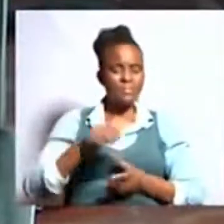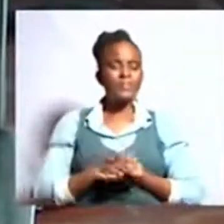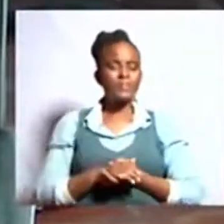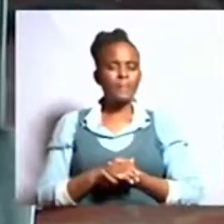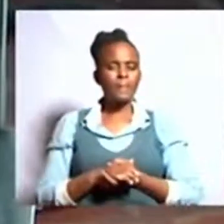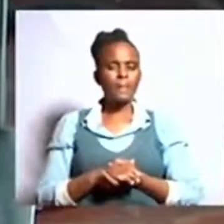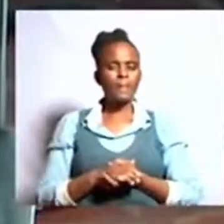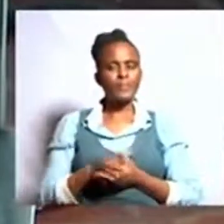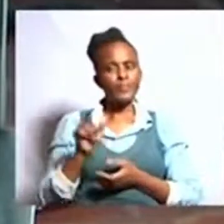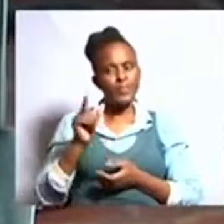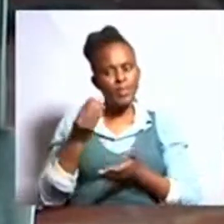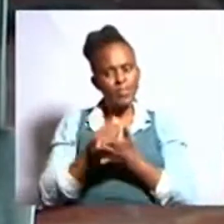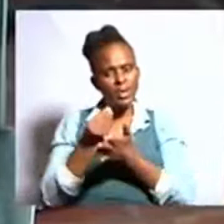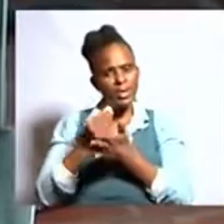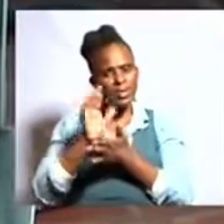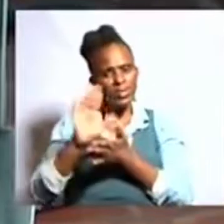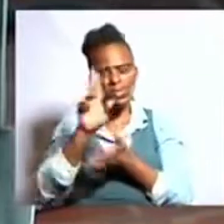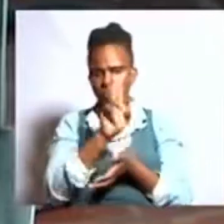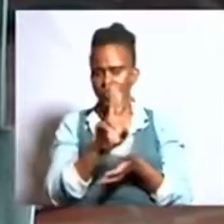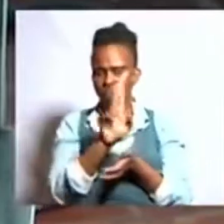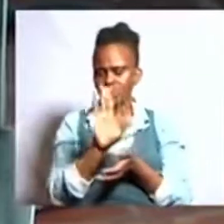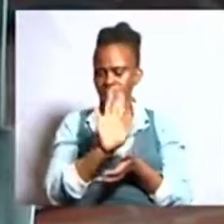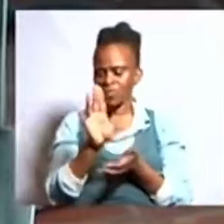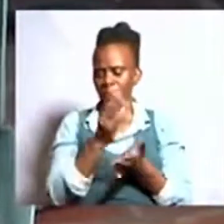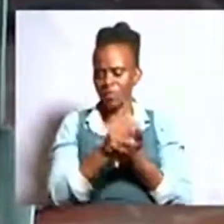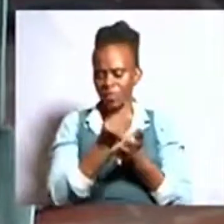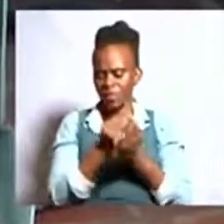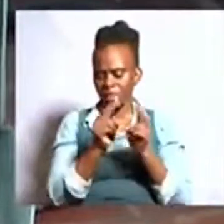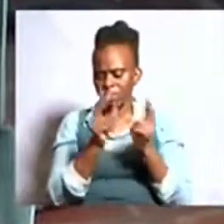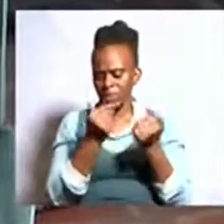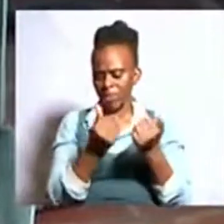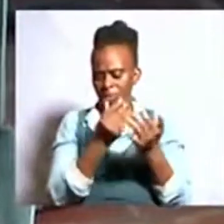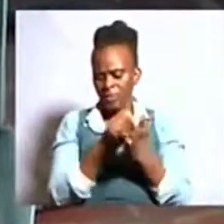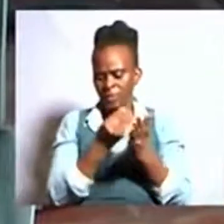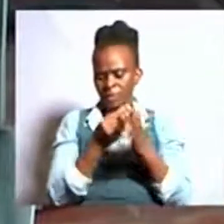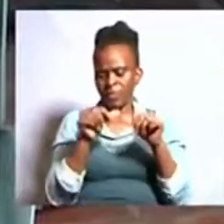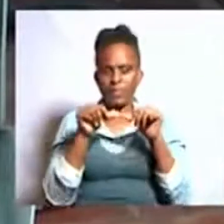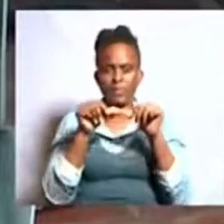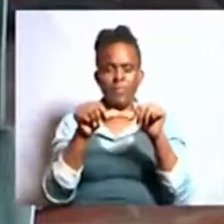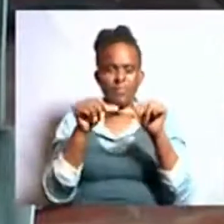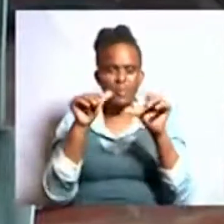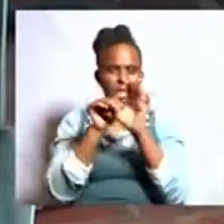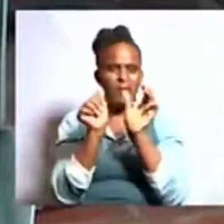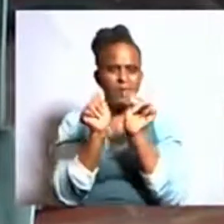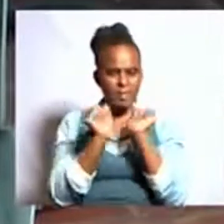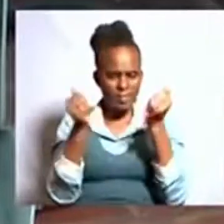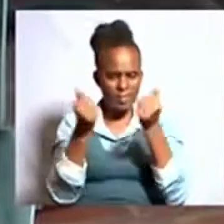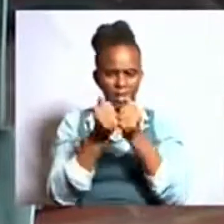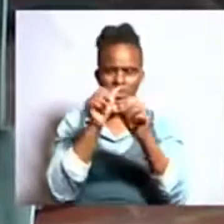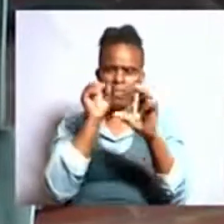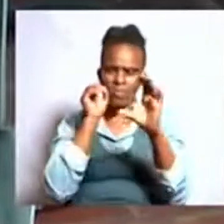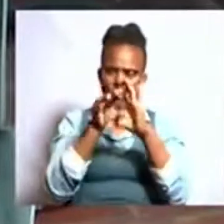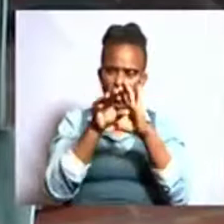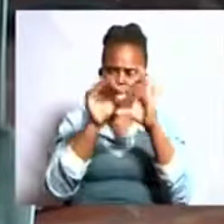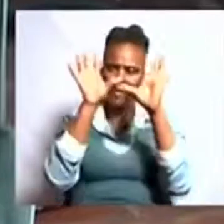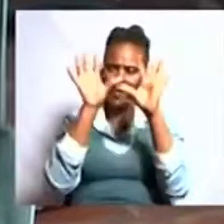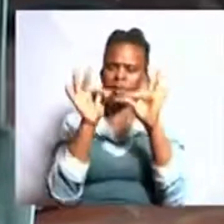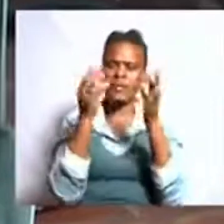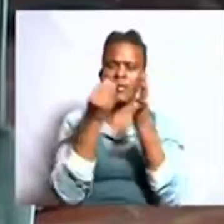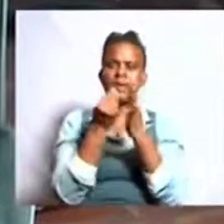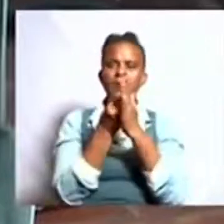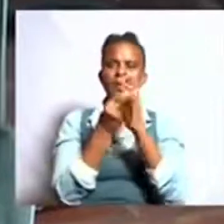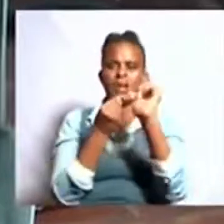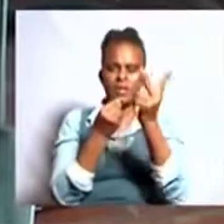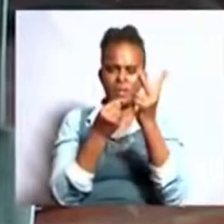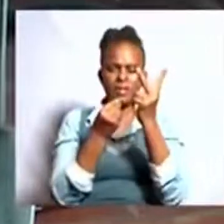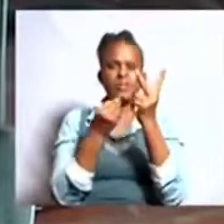which owns that money, wants to spend that money. So the money is still in the general deposit account, which is the third-party account.